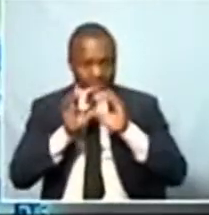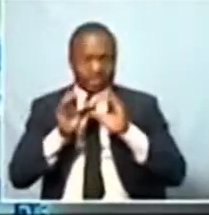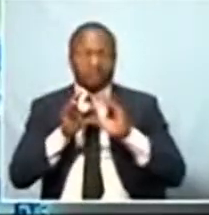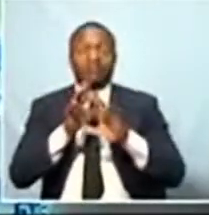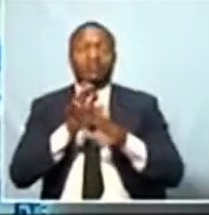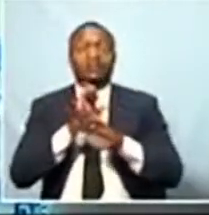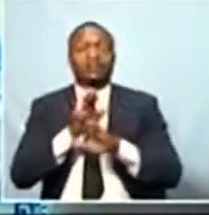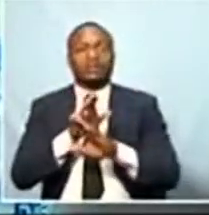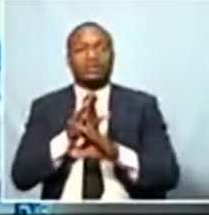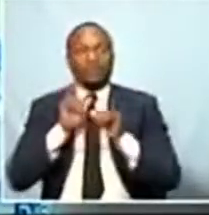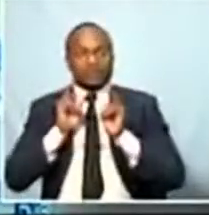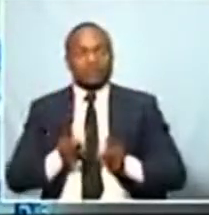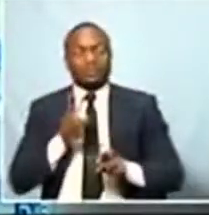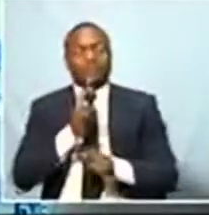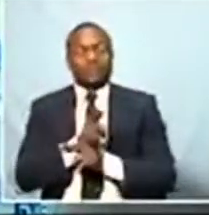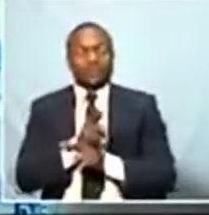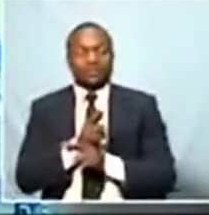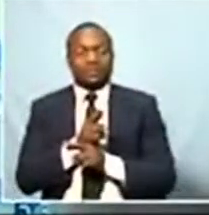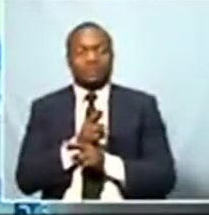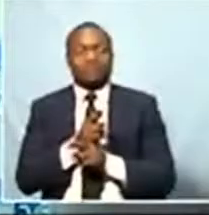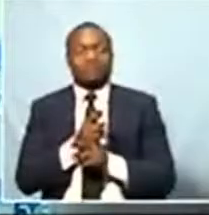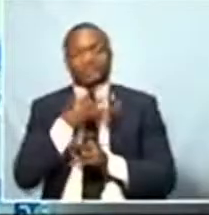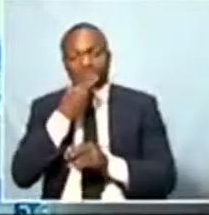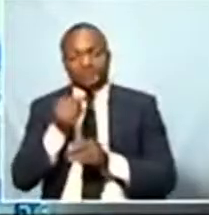Commission and the police more effective.